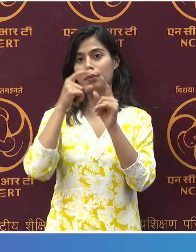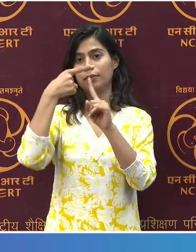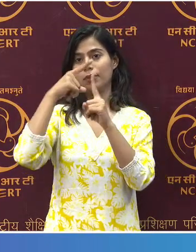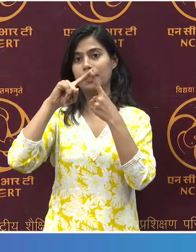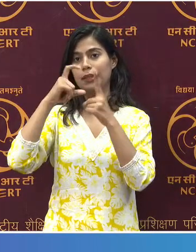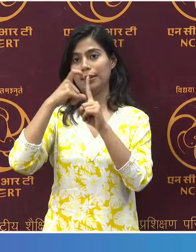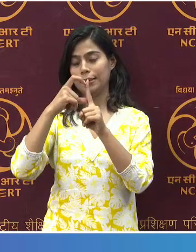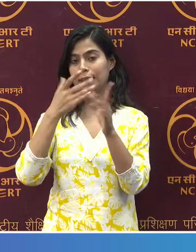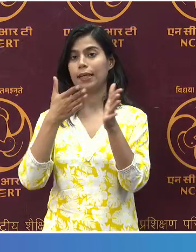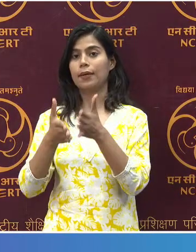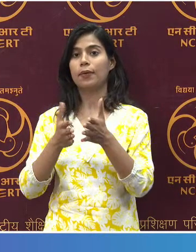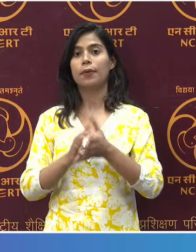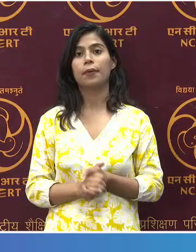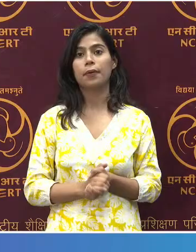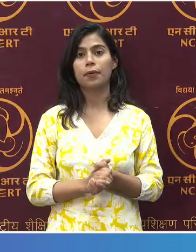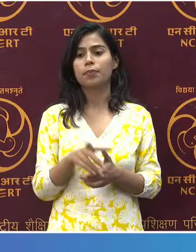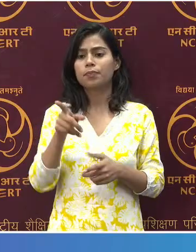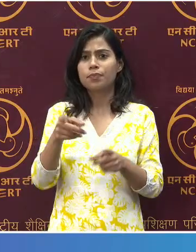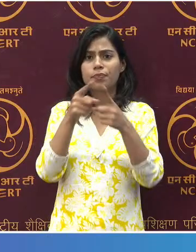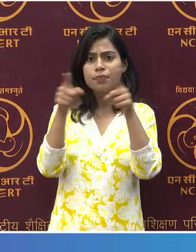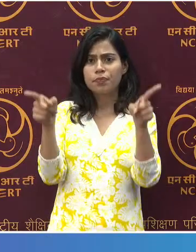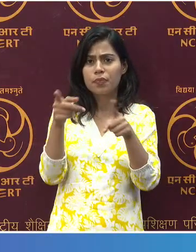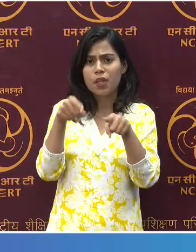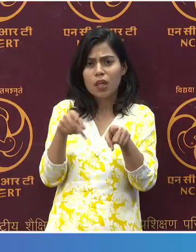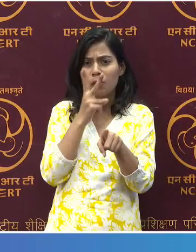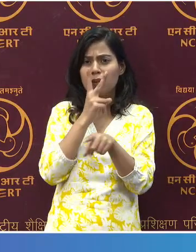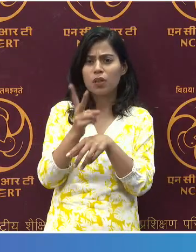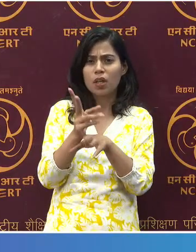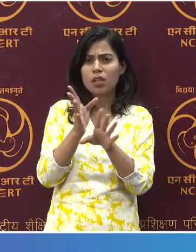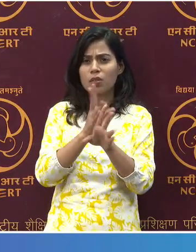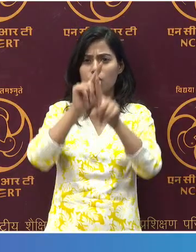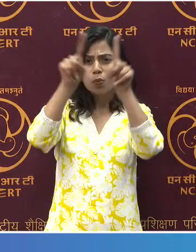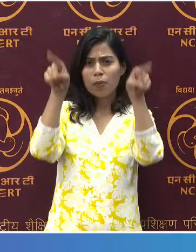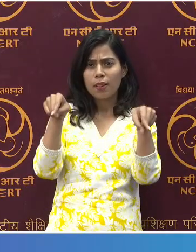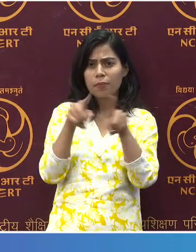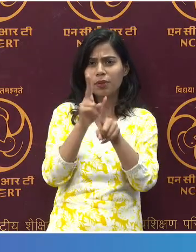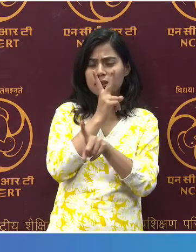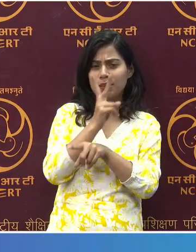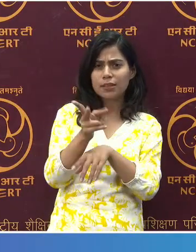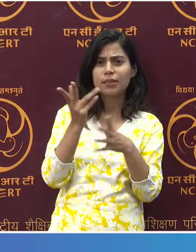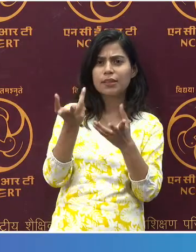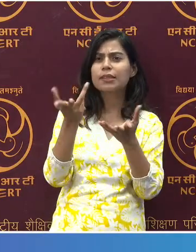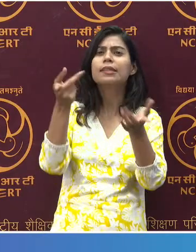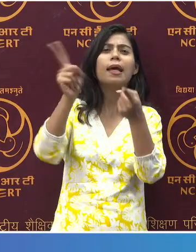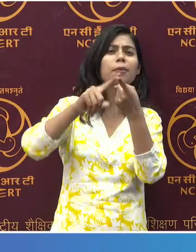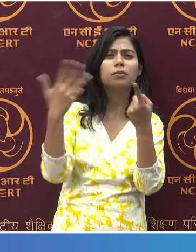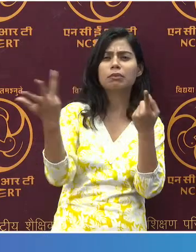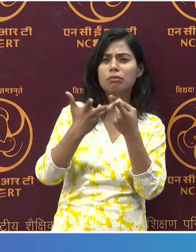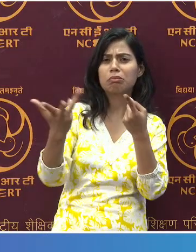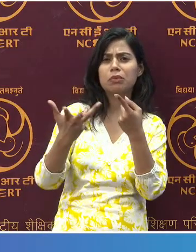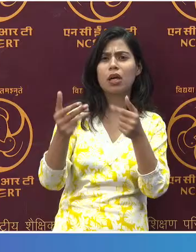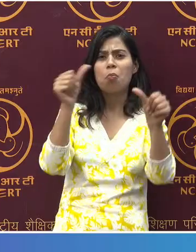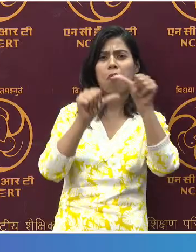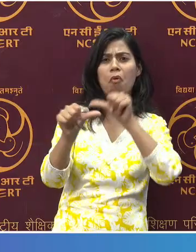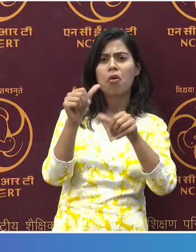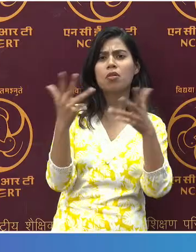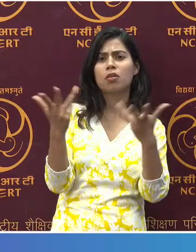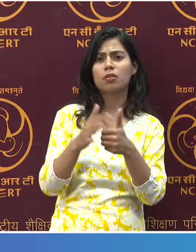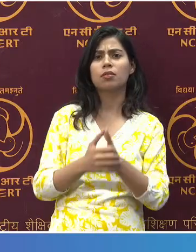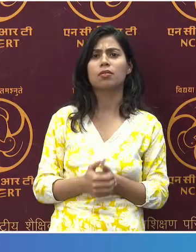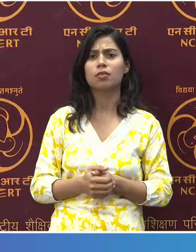Now, this is one form of there. So, we can look at here what is actually happening in this process. There was